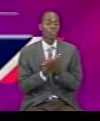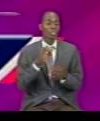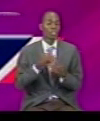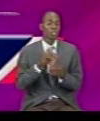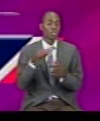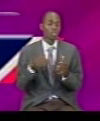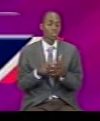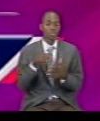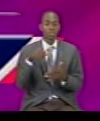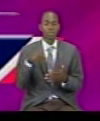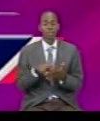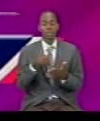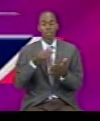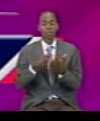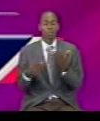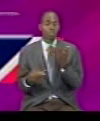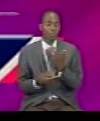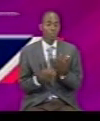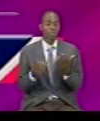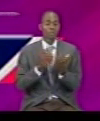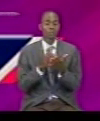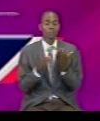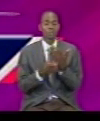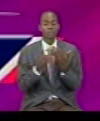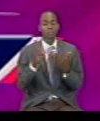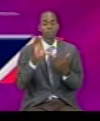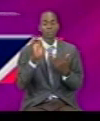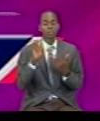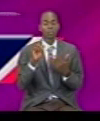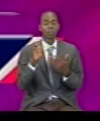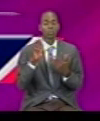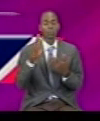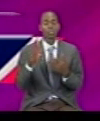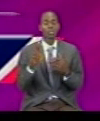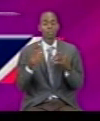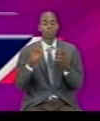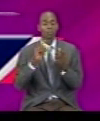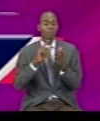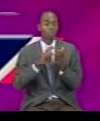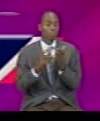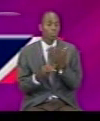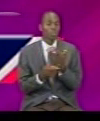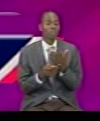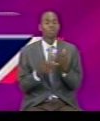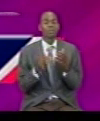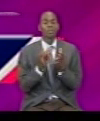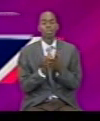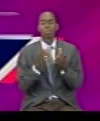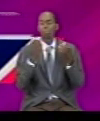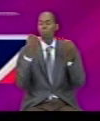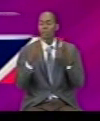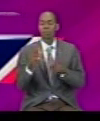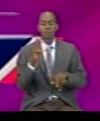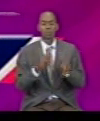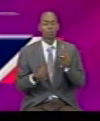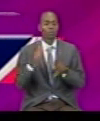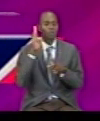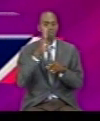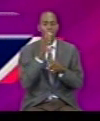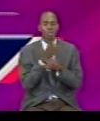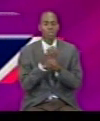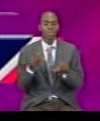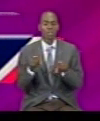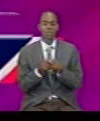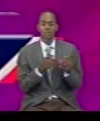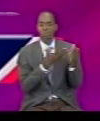retreat, a lot of blessings will flow in as we invite the people, as we bring them to the place, and as we raise up